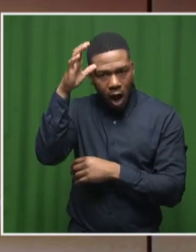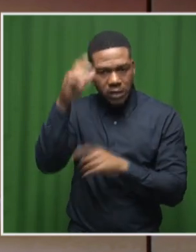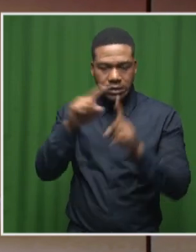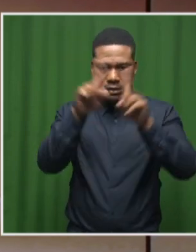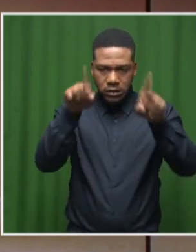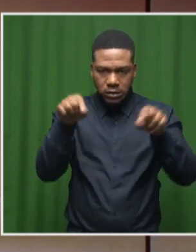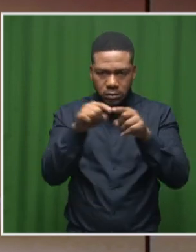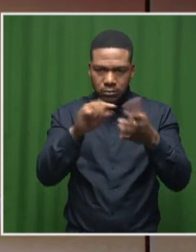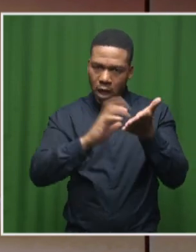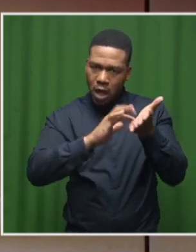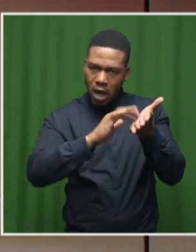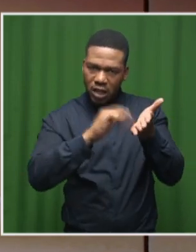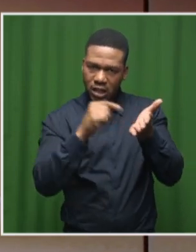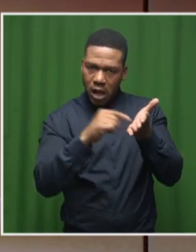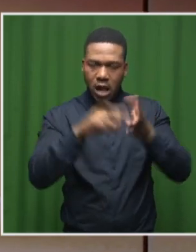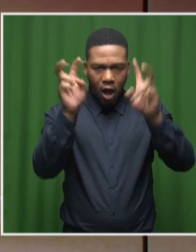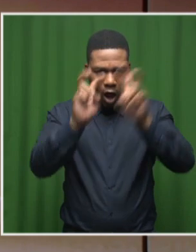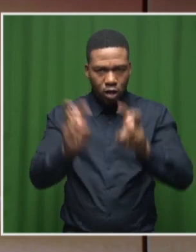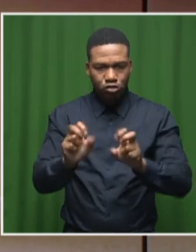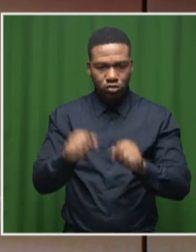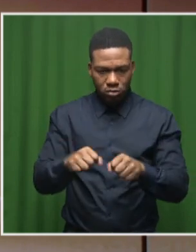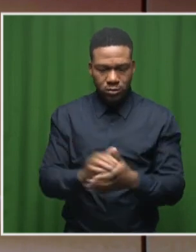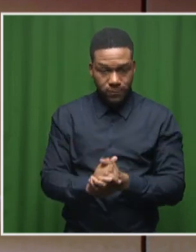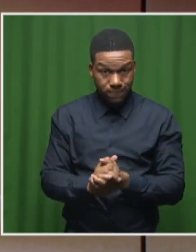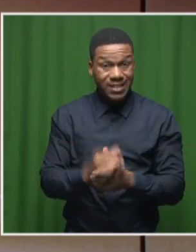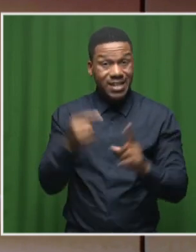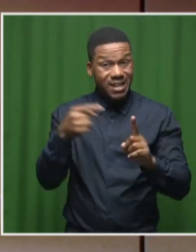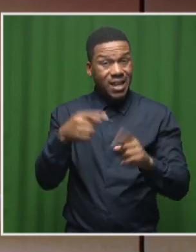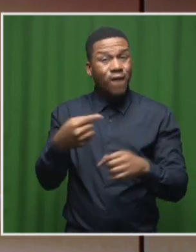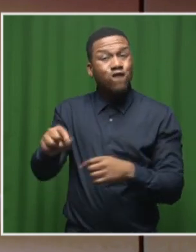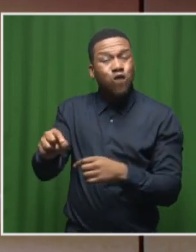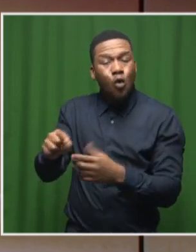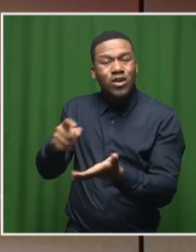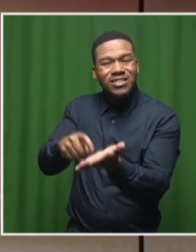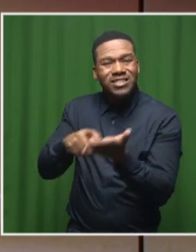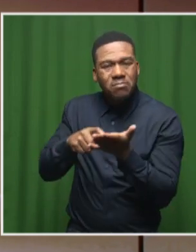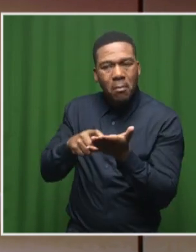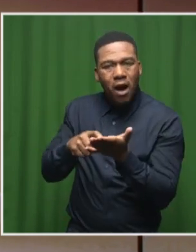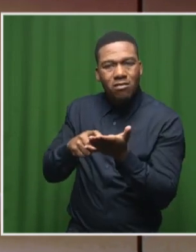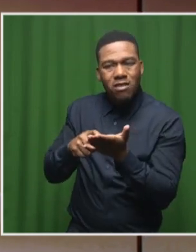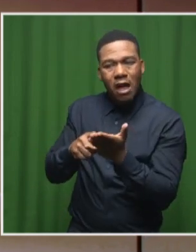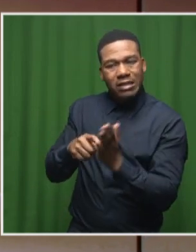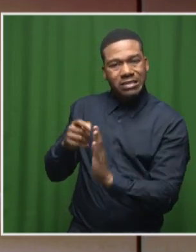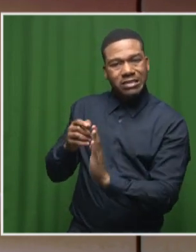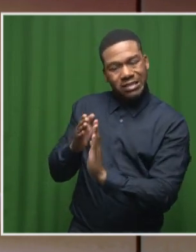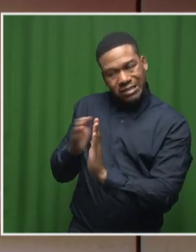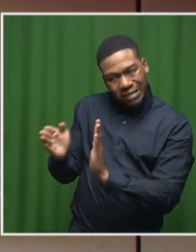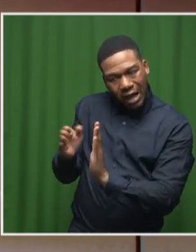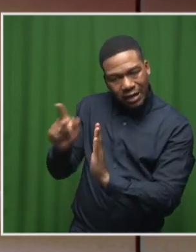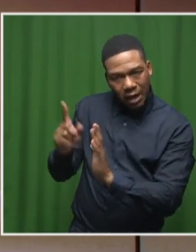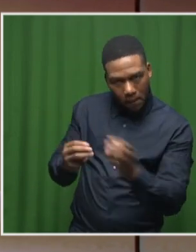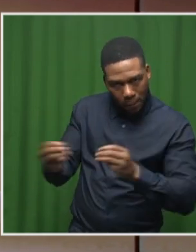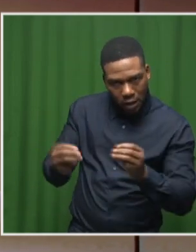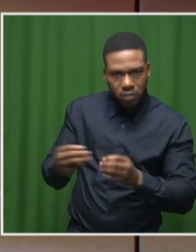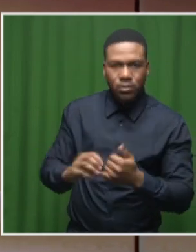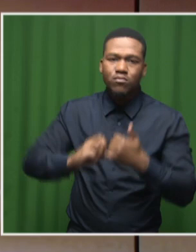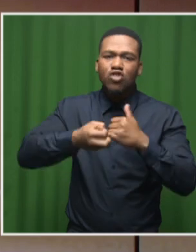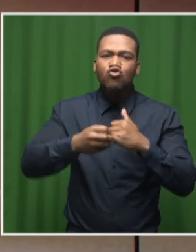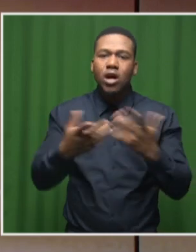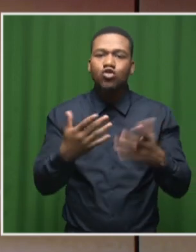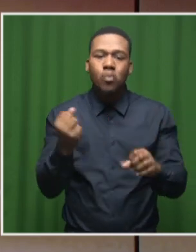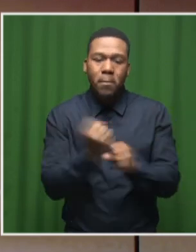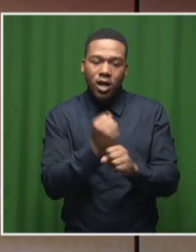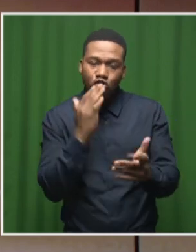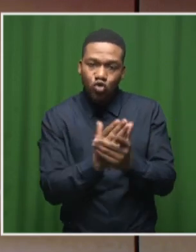smart meters is part of the demand side management. This is as initiatives to manage and optimize electricity consumption to